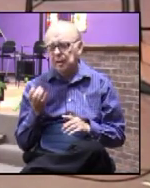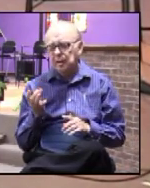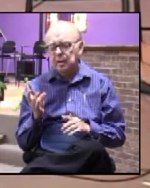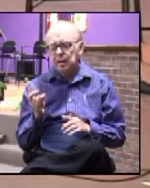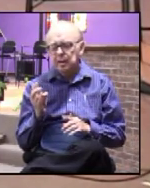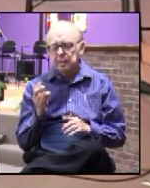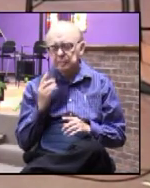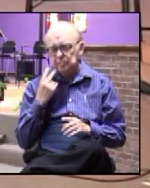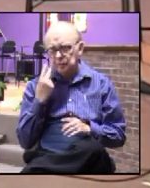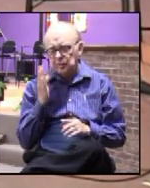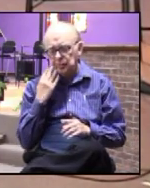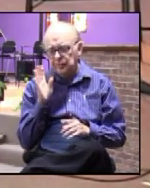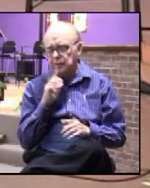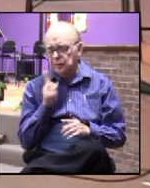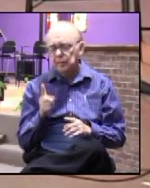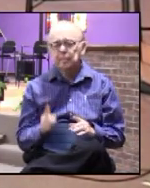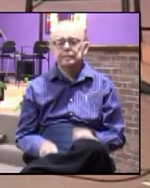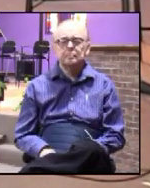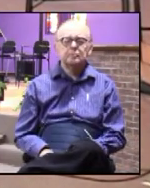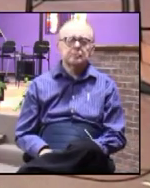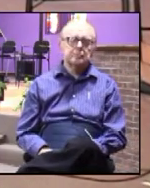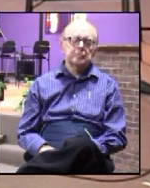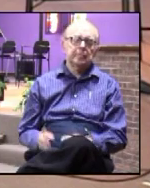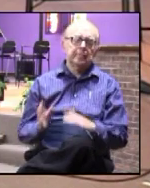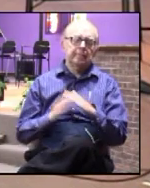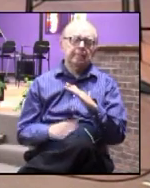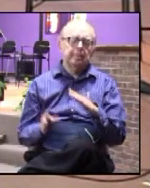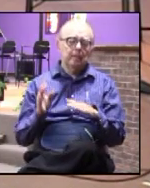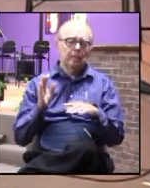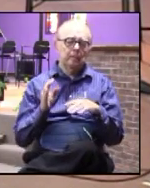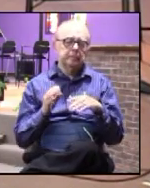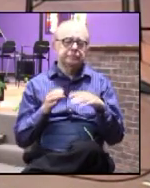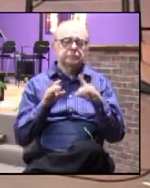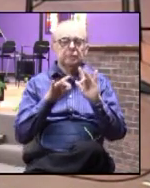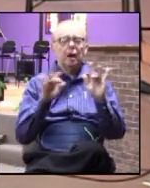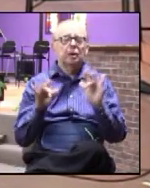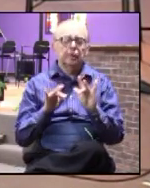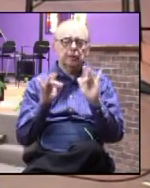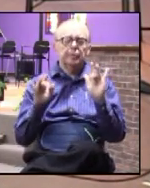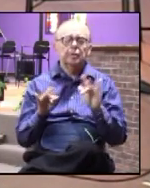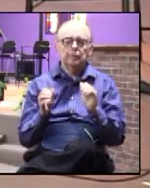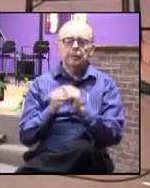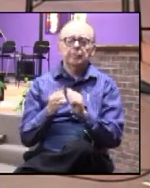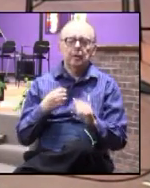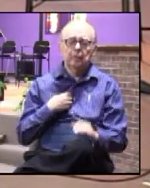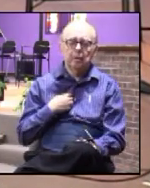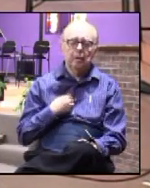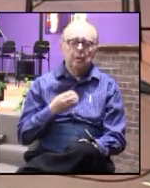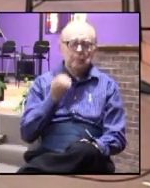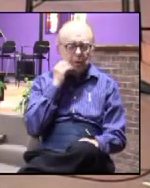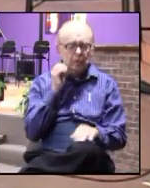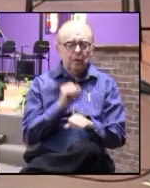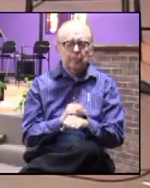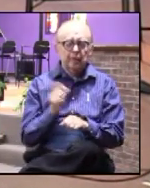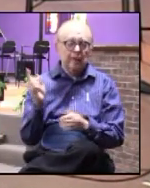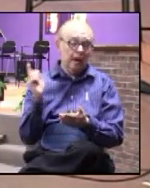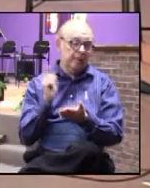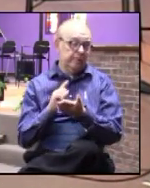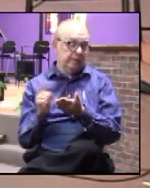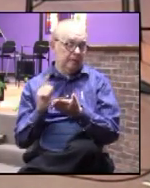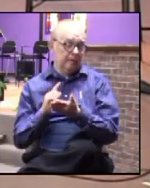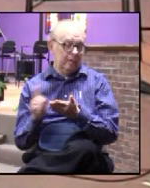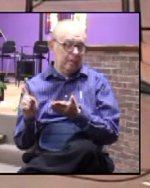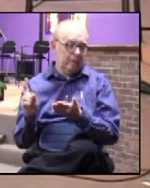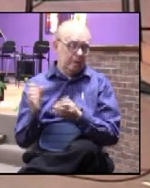on how well we can do it. It's basically online that you can do with me. There will be homework every week, and then